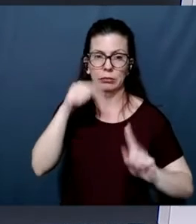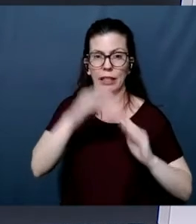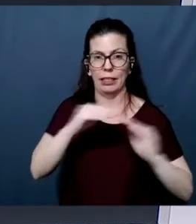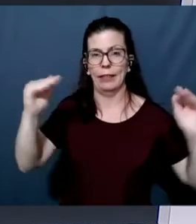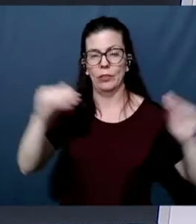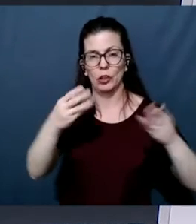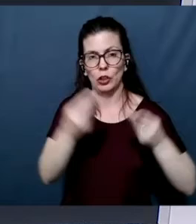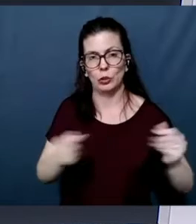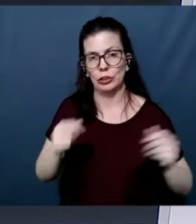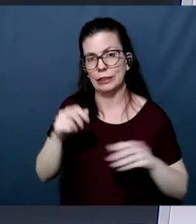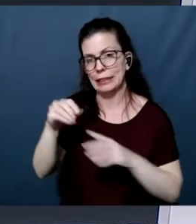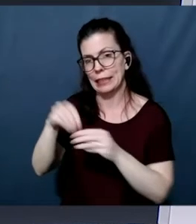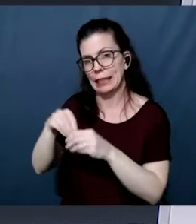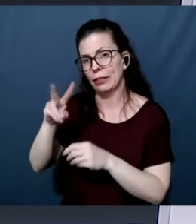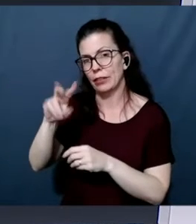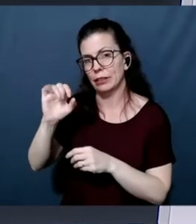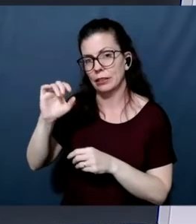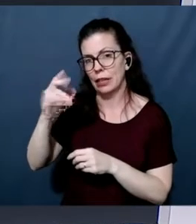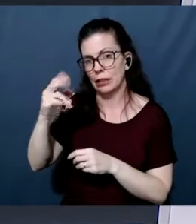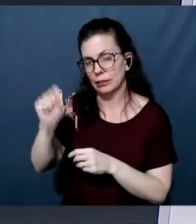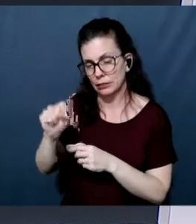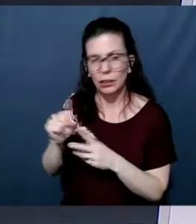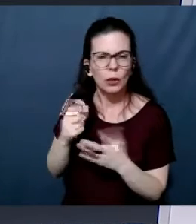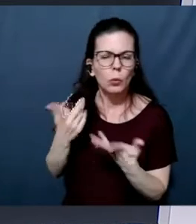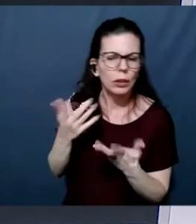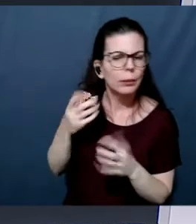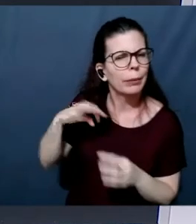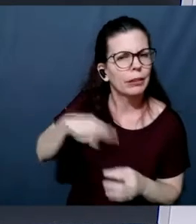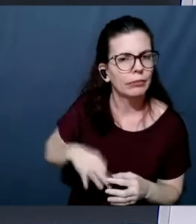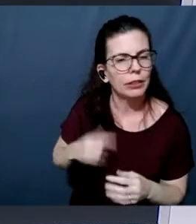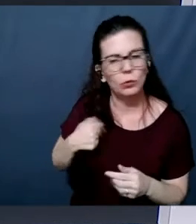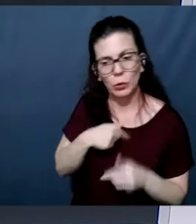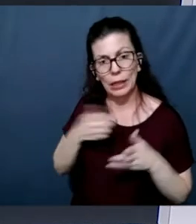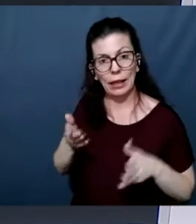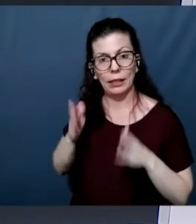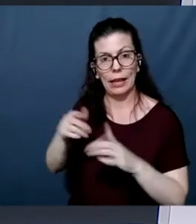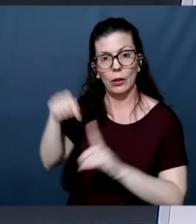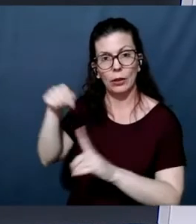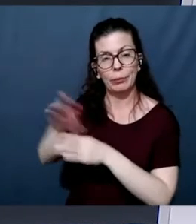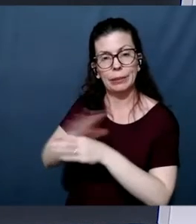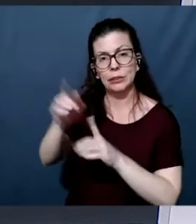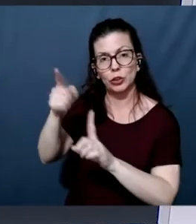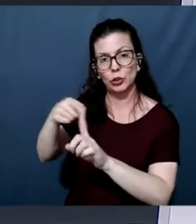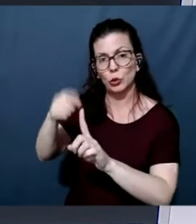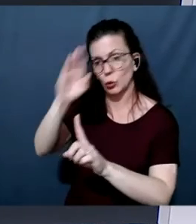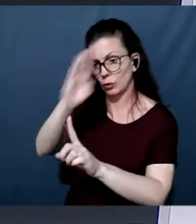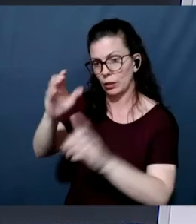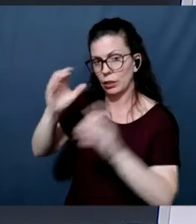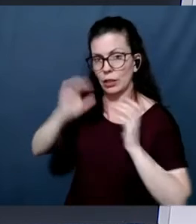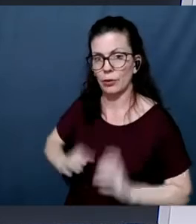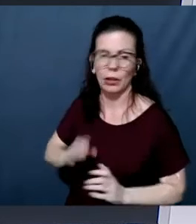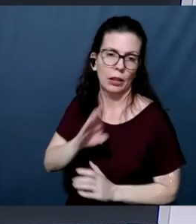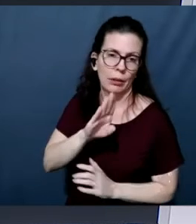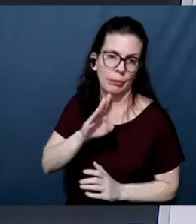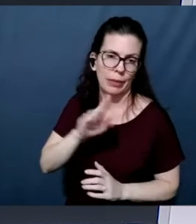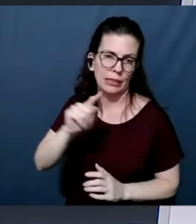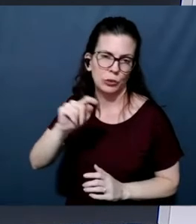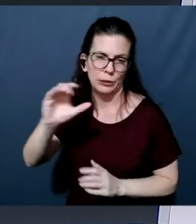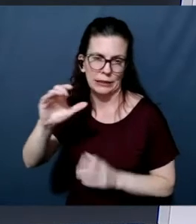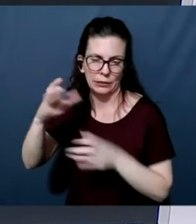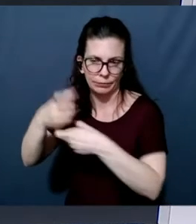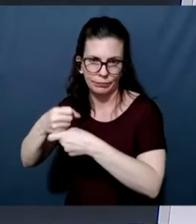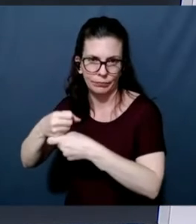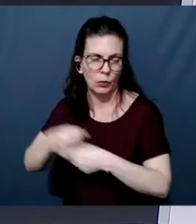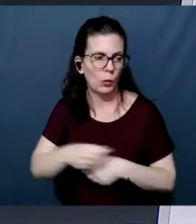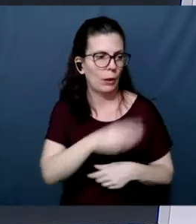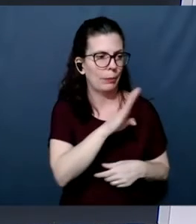VTEX are that we allow a customer to do both business to consumer, which we call B2C. Yep. We also do B2B, which is